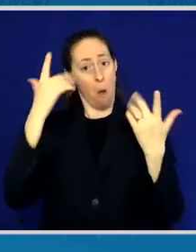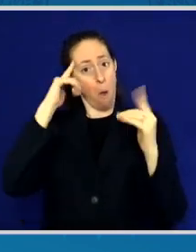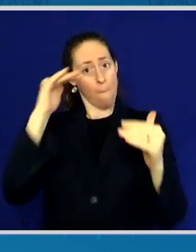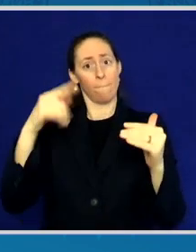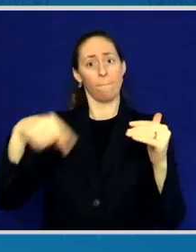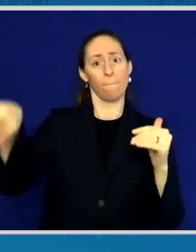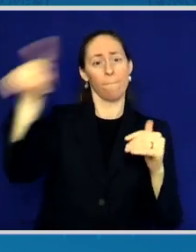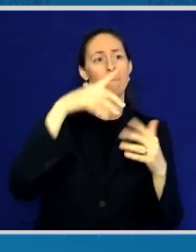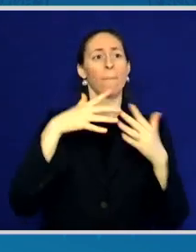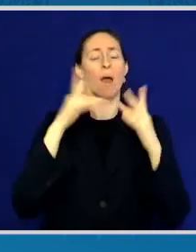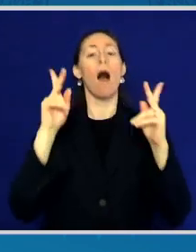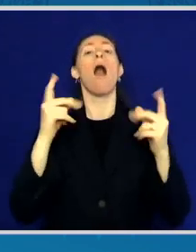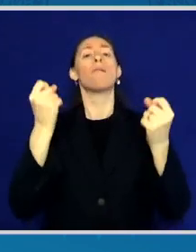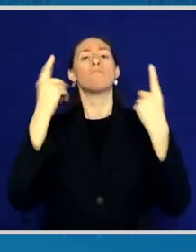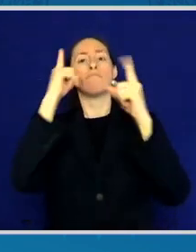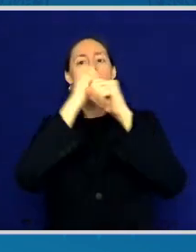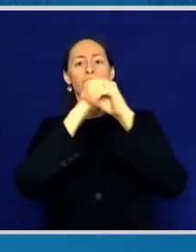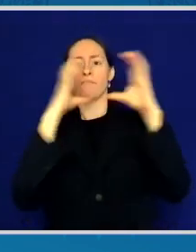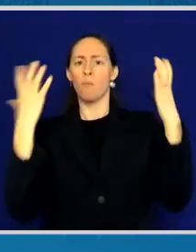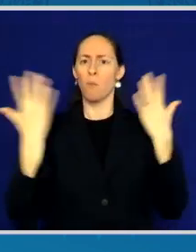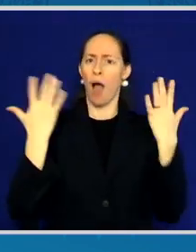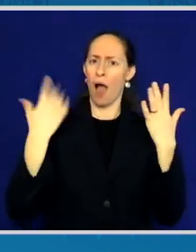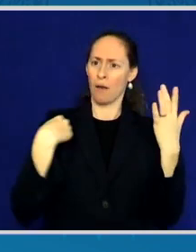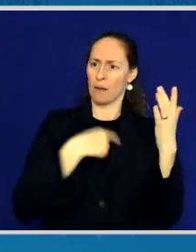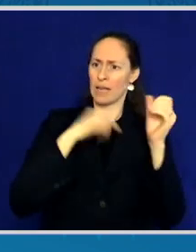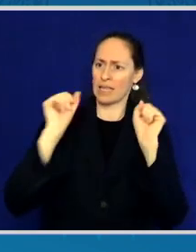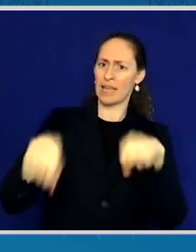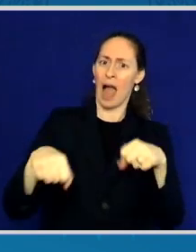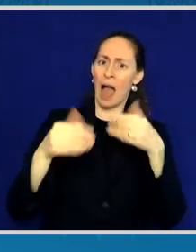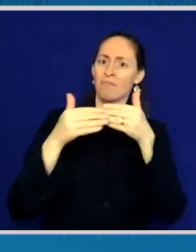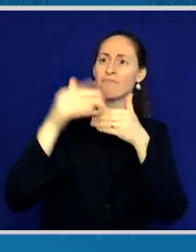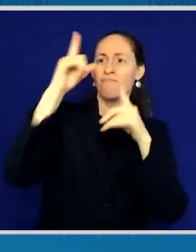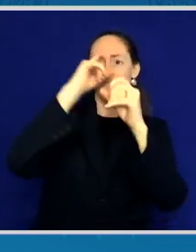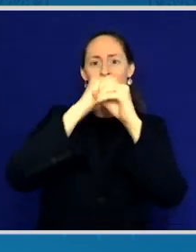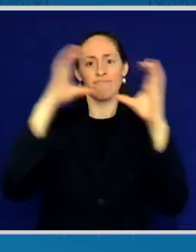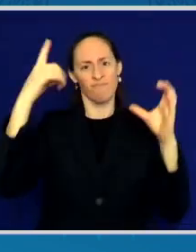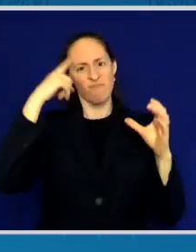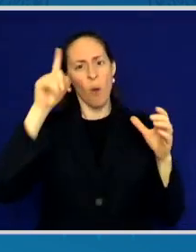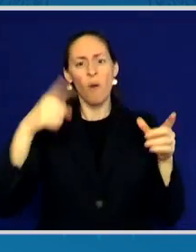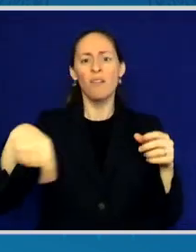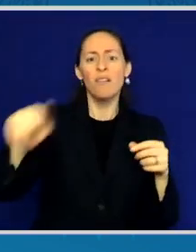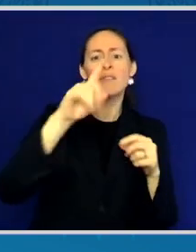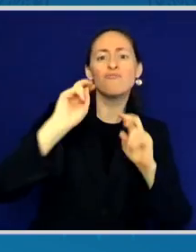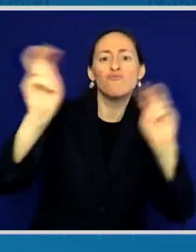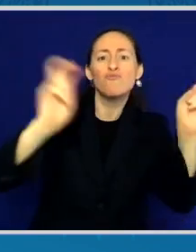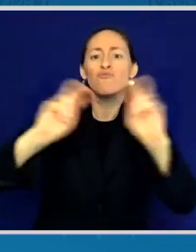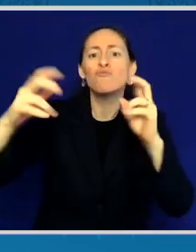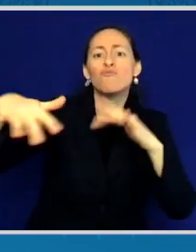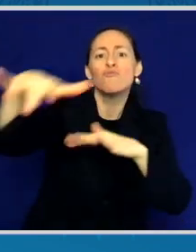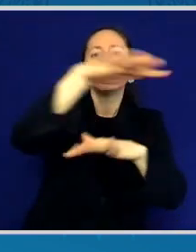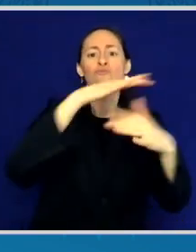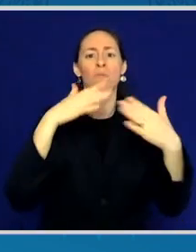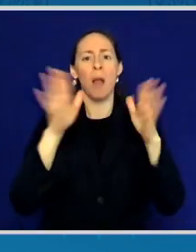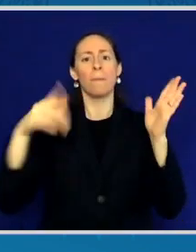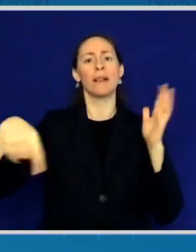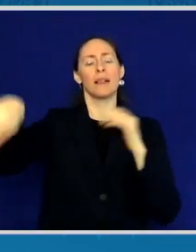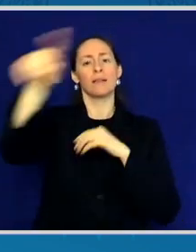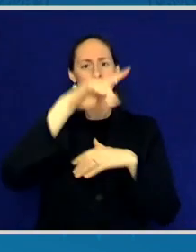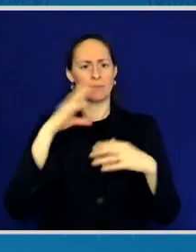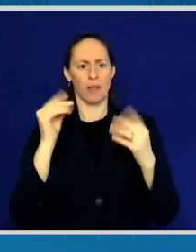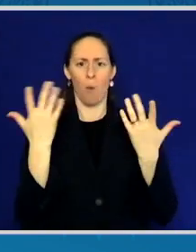possible on the issue of public transit and to uphold some of the great work that you are doing, which I think is a great model for the